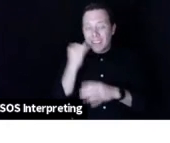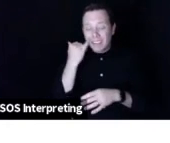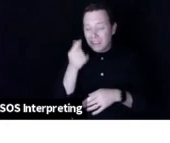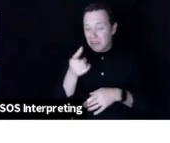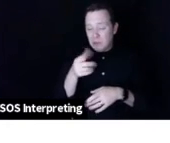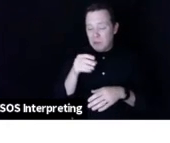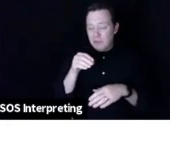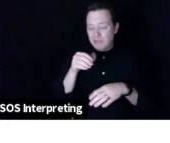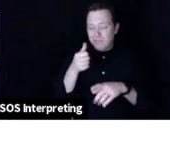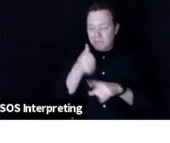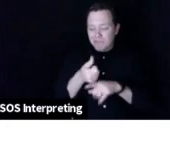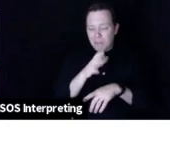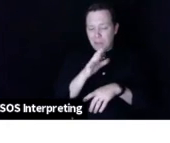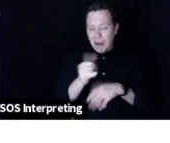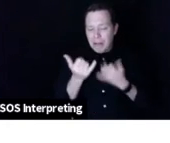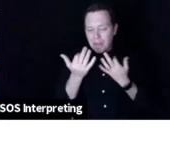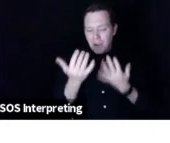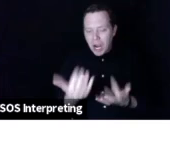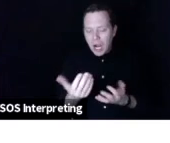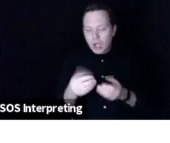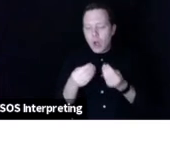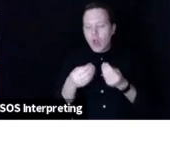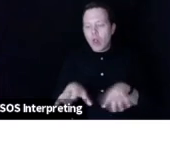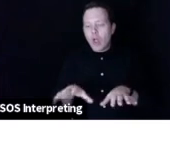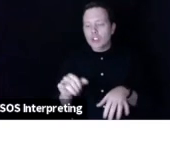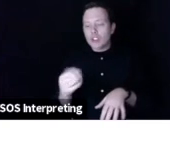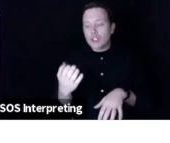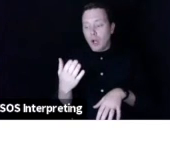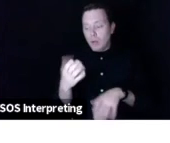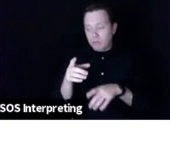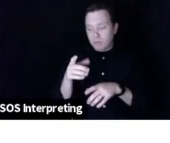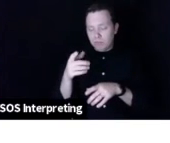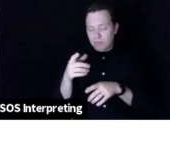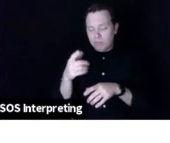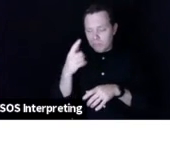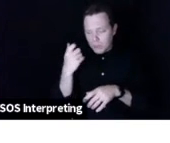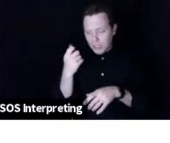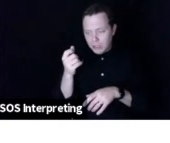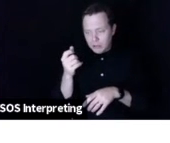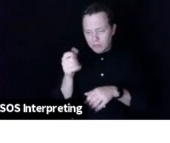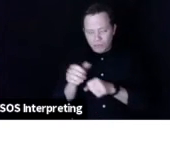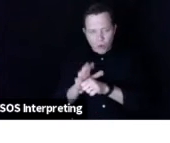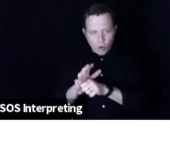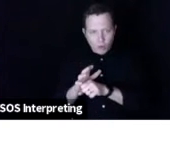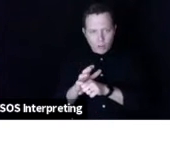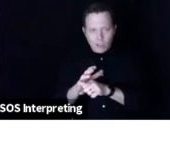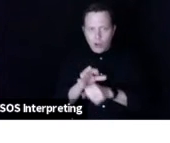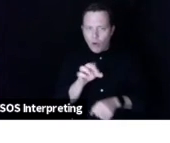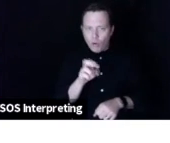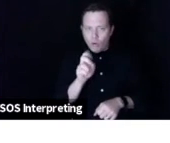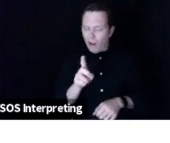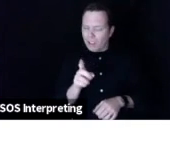job as a result of COVID, fraud is rampant right now, and this program is going to give you some